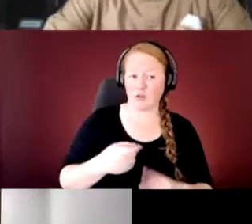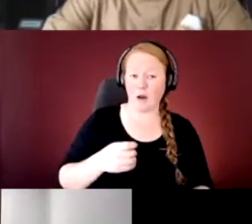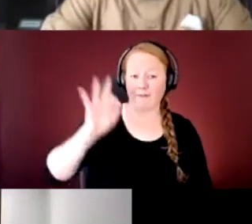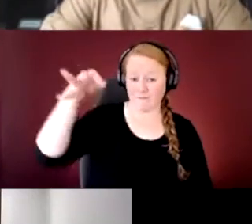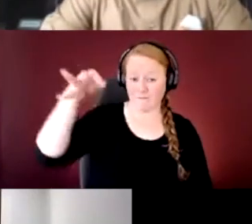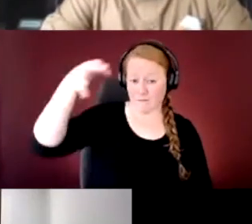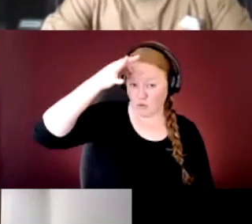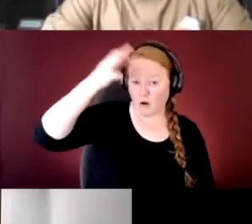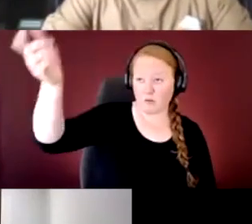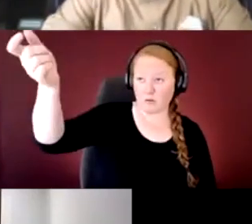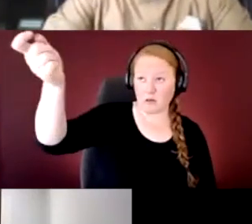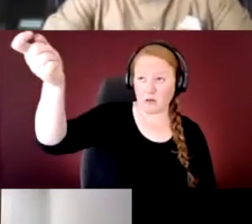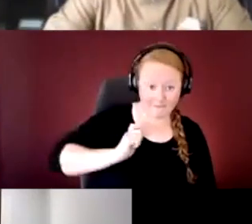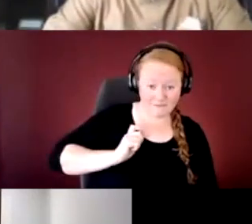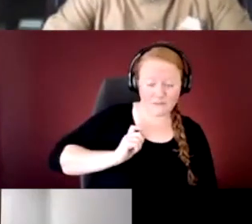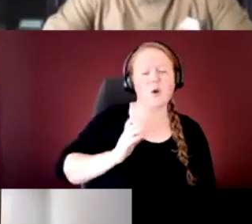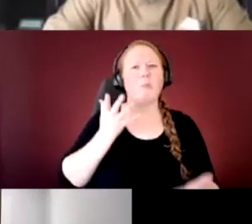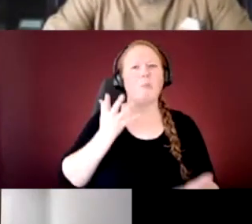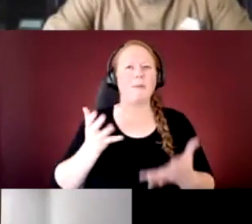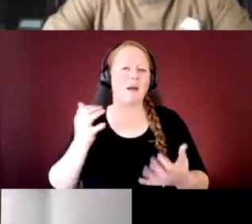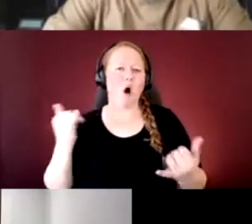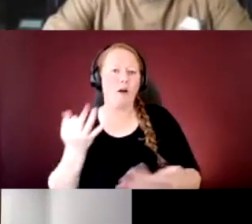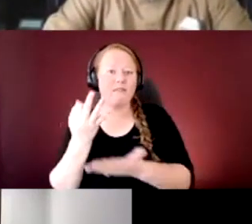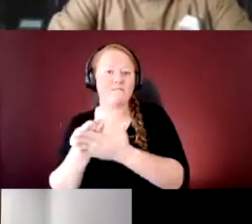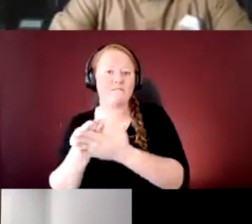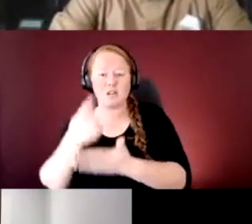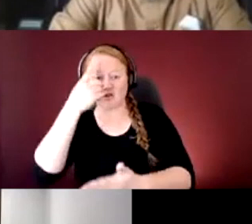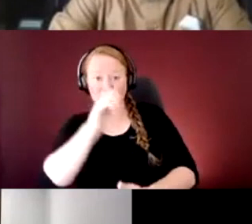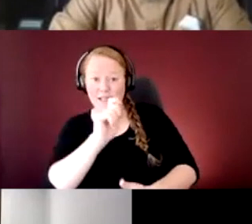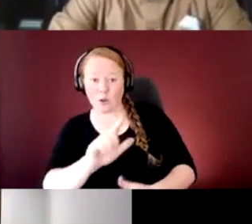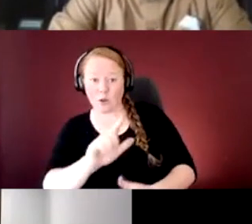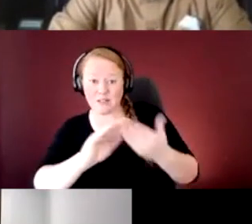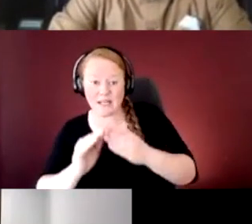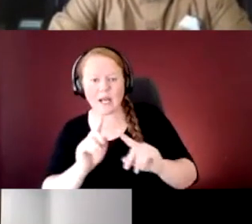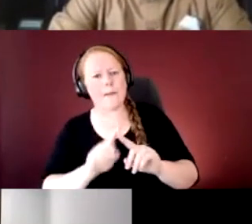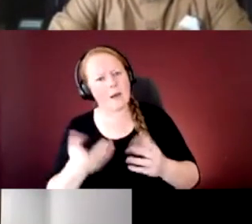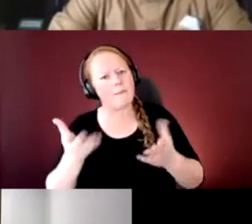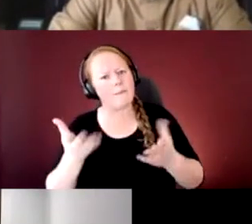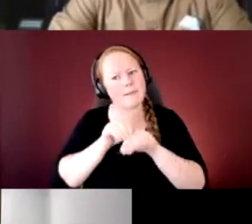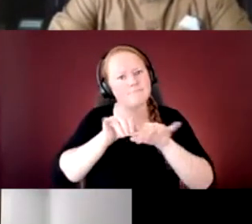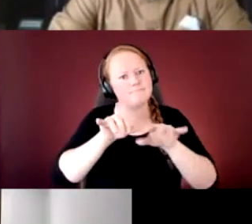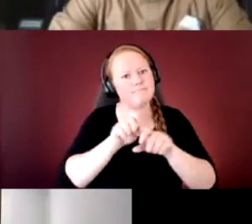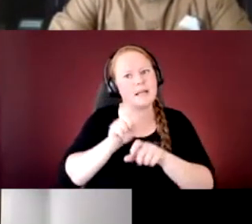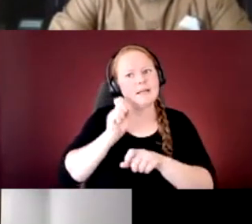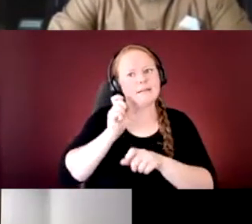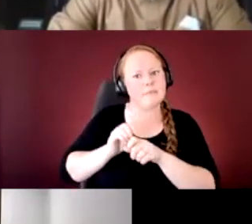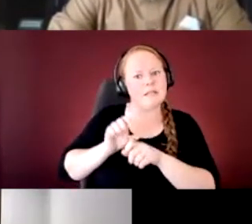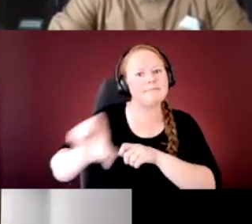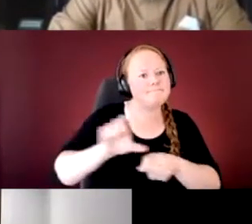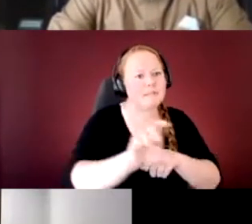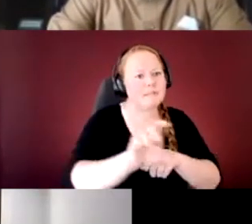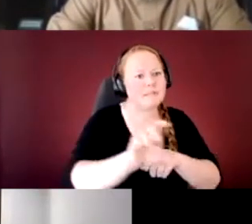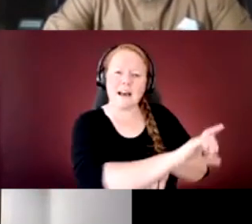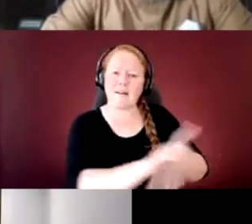just be coming to St. Louis city government, that they might be going to a variety of different entities as well, and having to